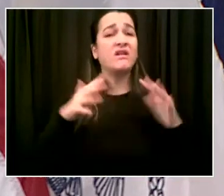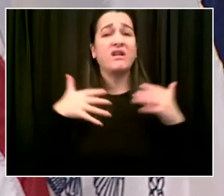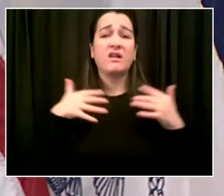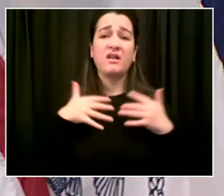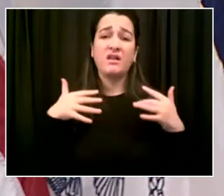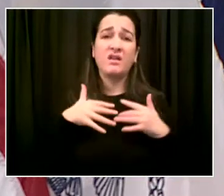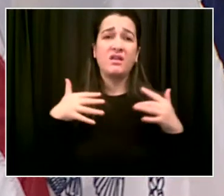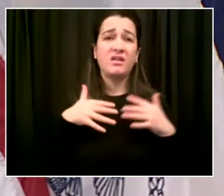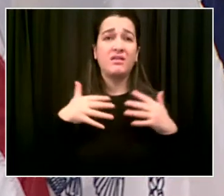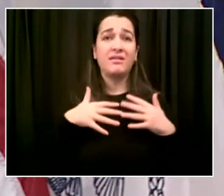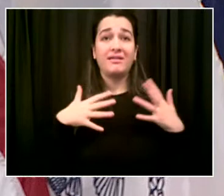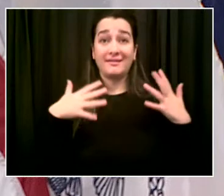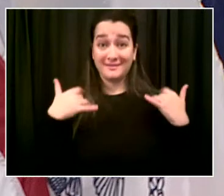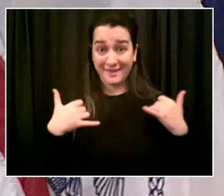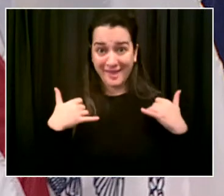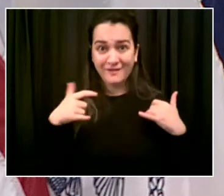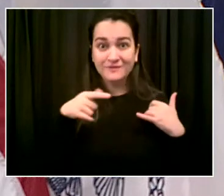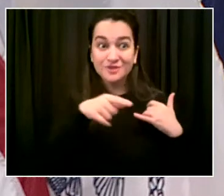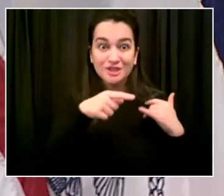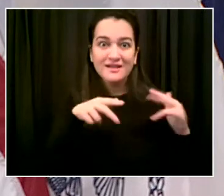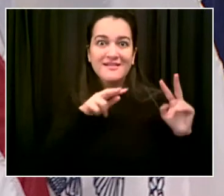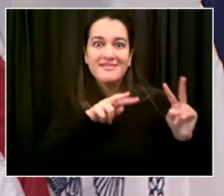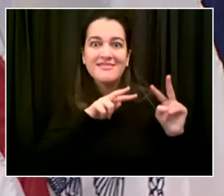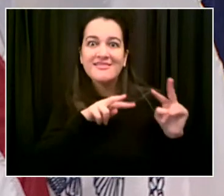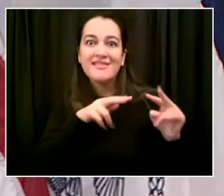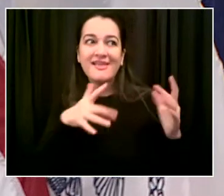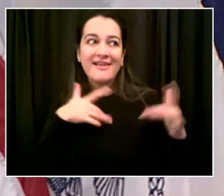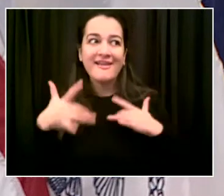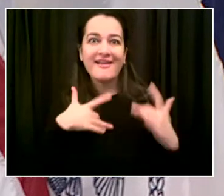shot, she would have protection.